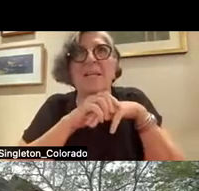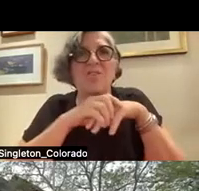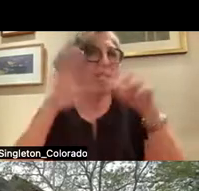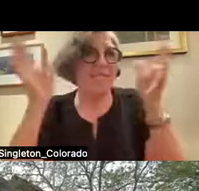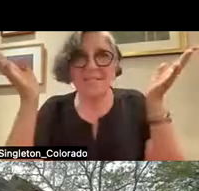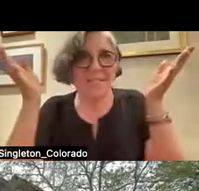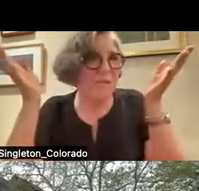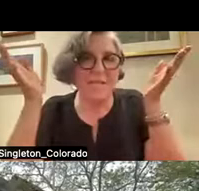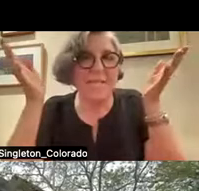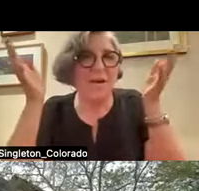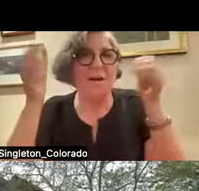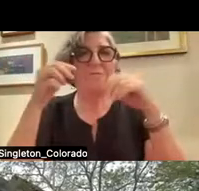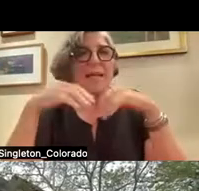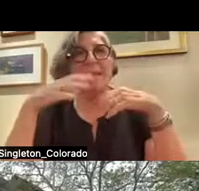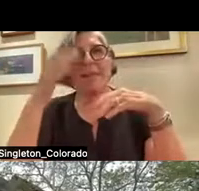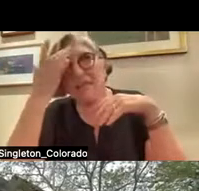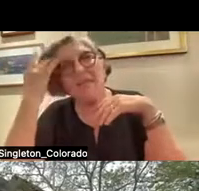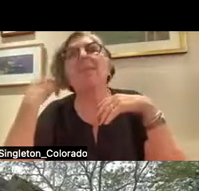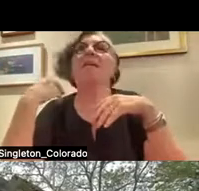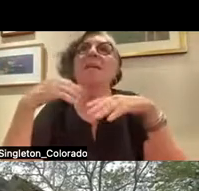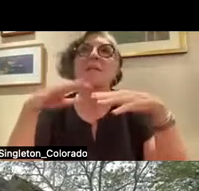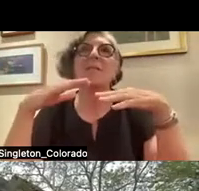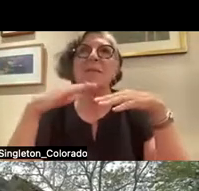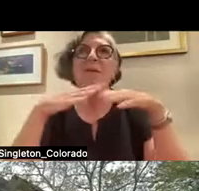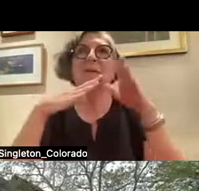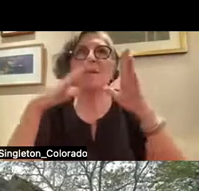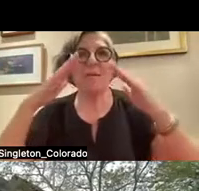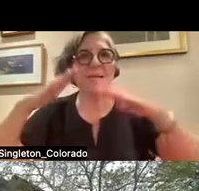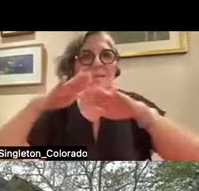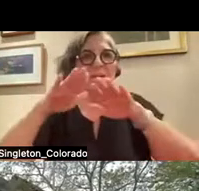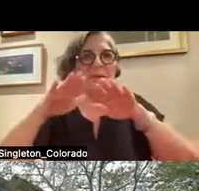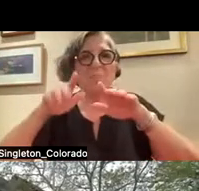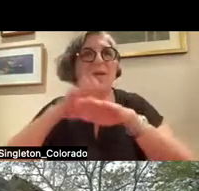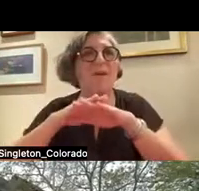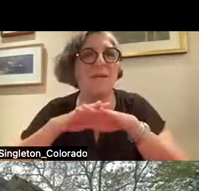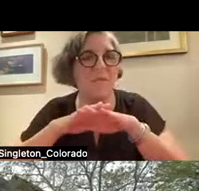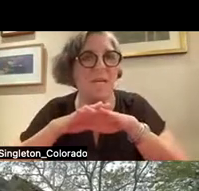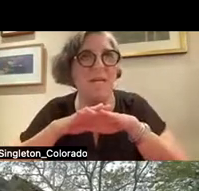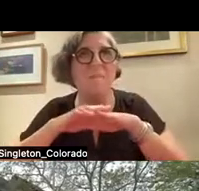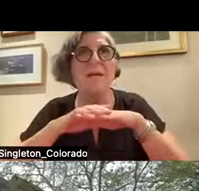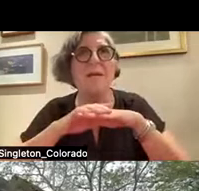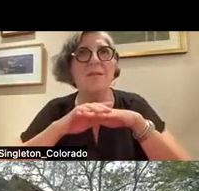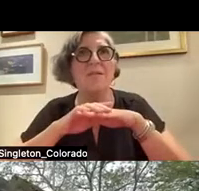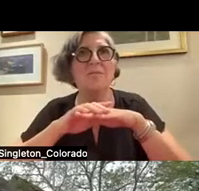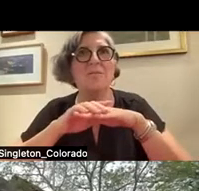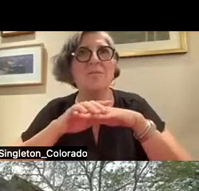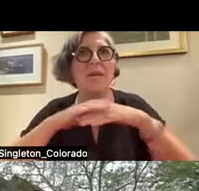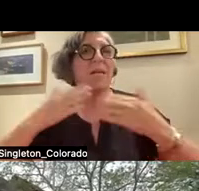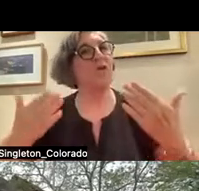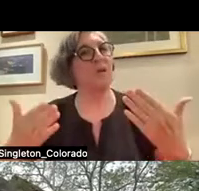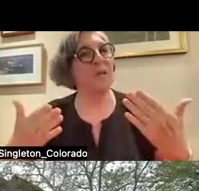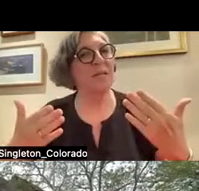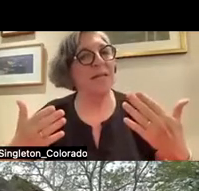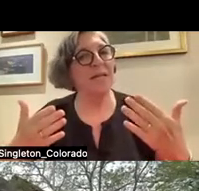And it just didn't really take off. And I think that the linguists, you know, in a period of time to